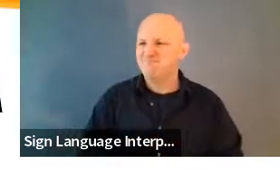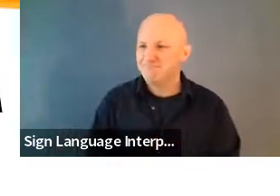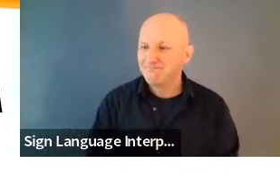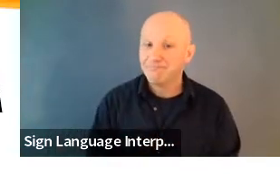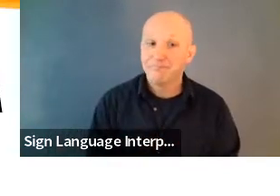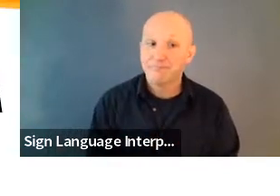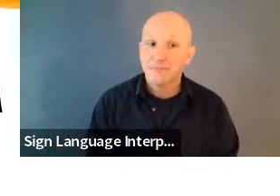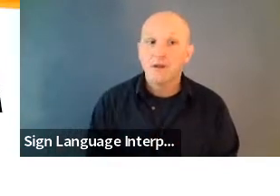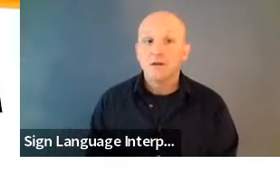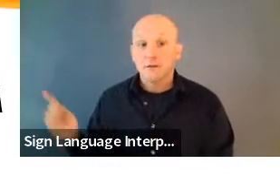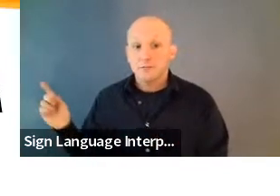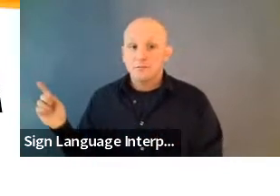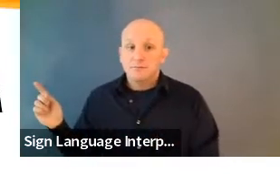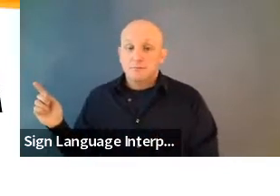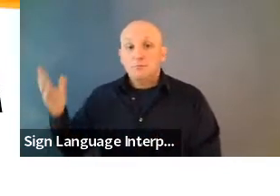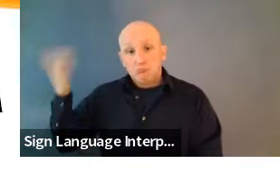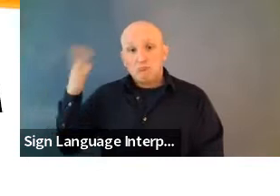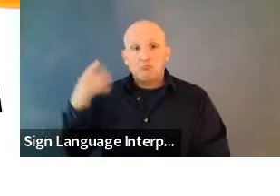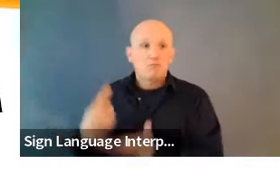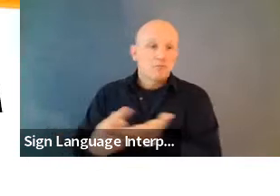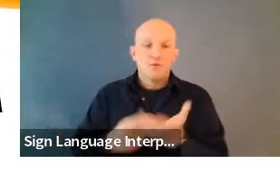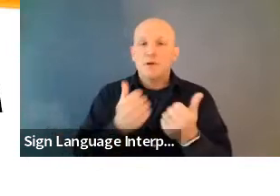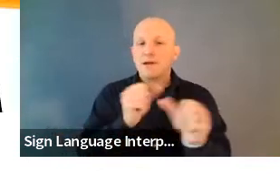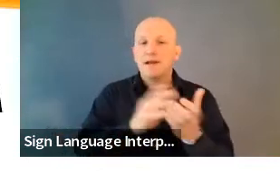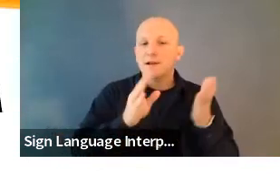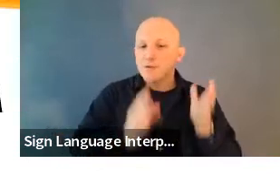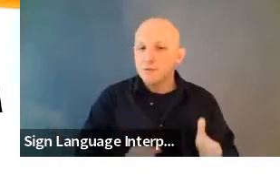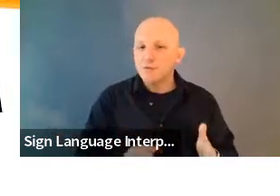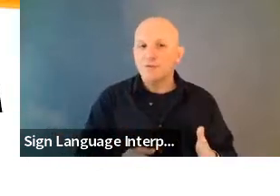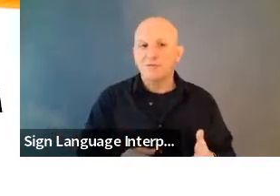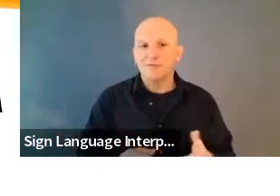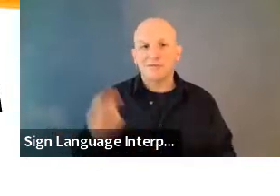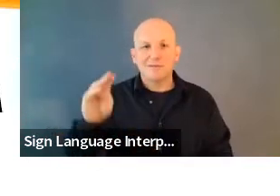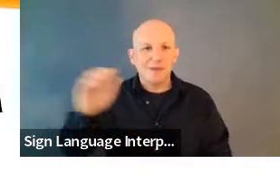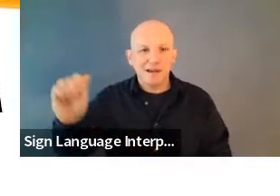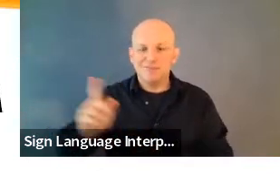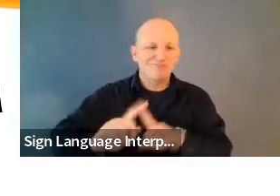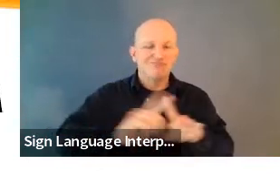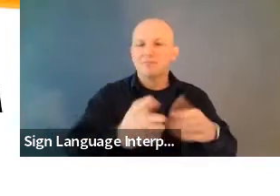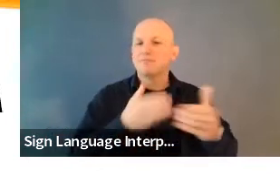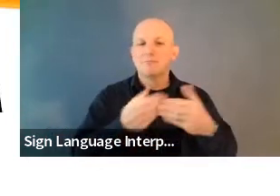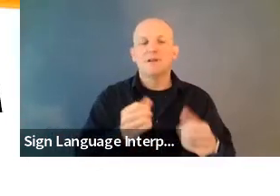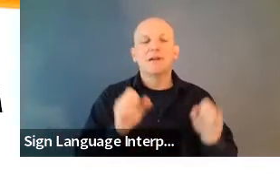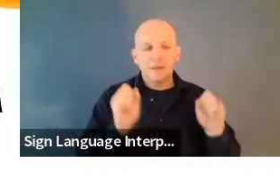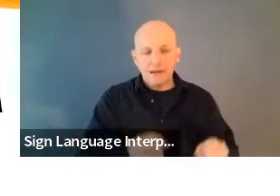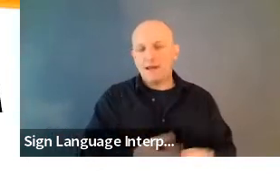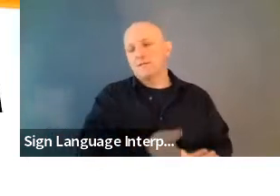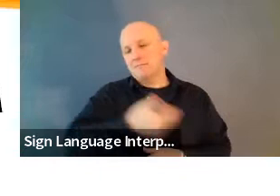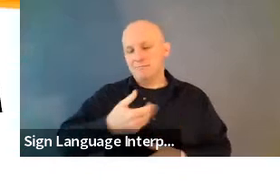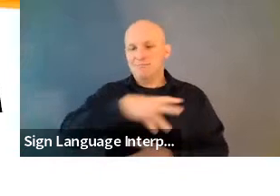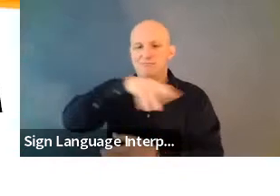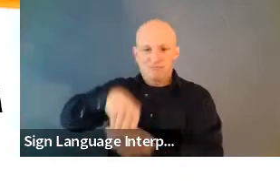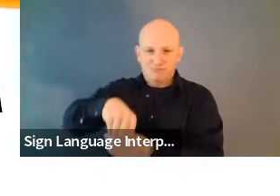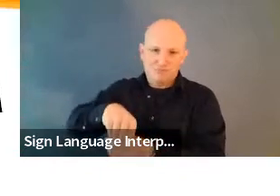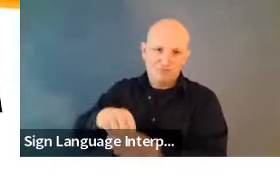As mentioned in the previous slide, students of any major are eligible to join the Law Pathways program. In fact, given the legal field's